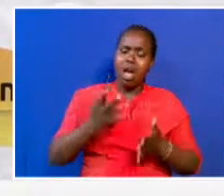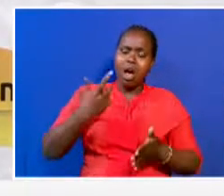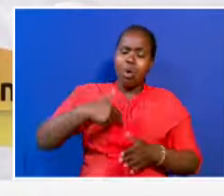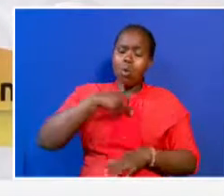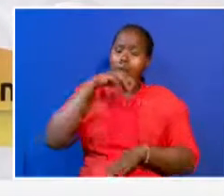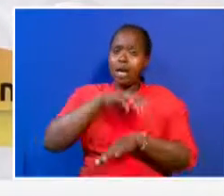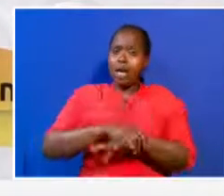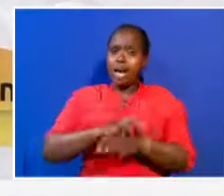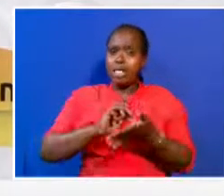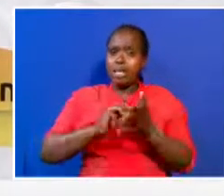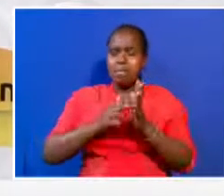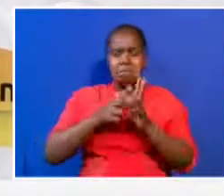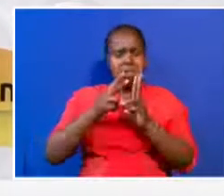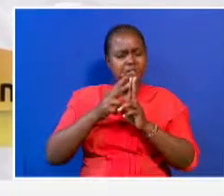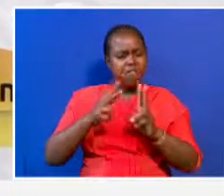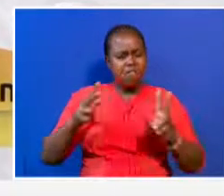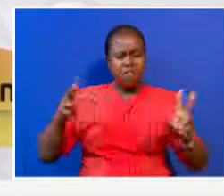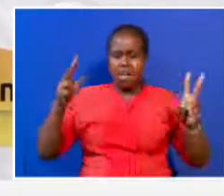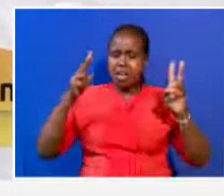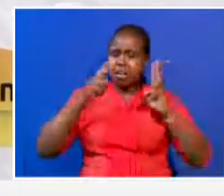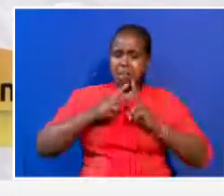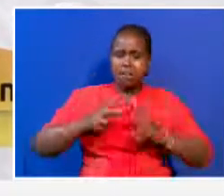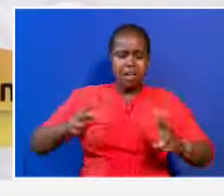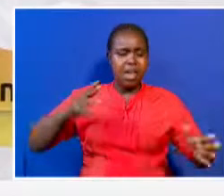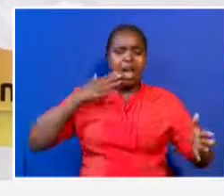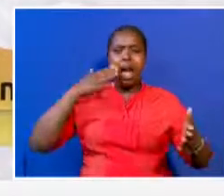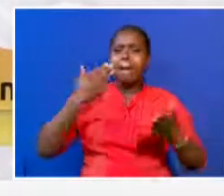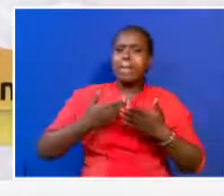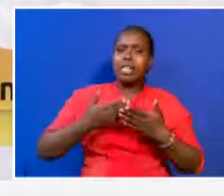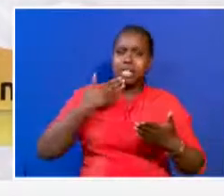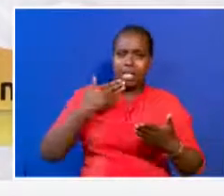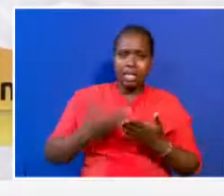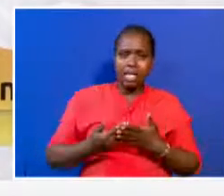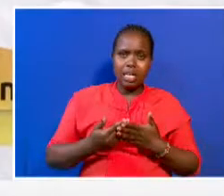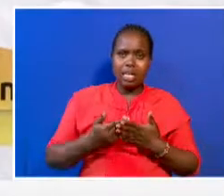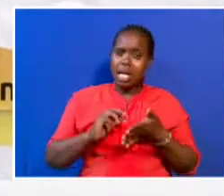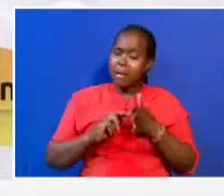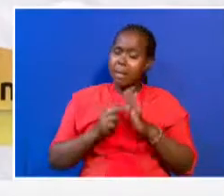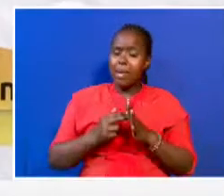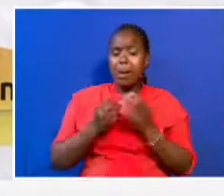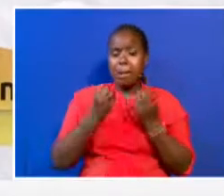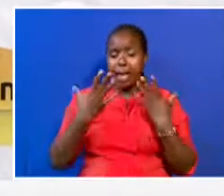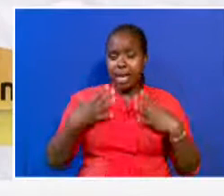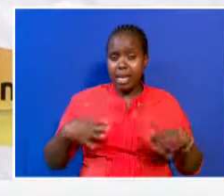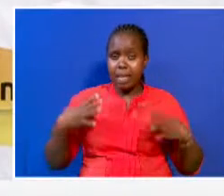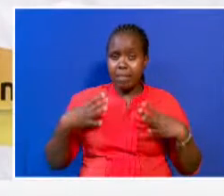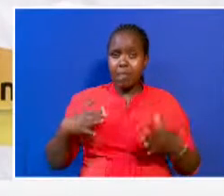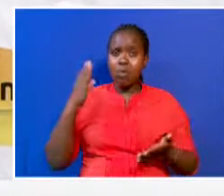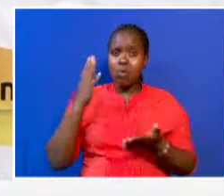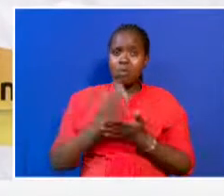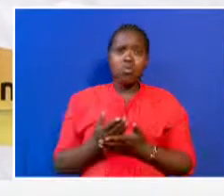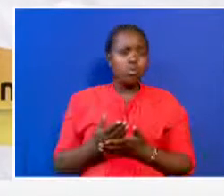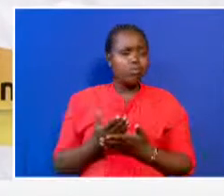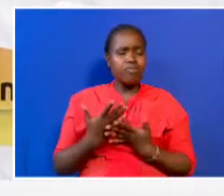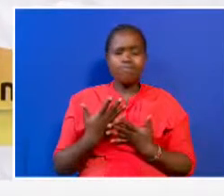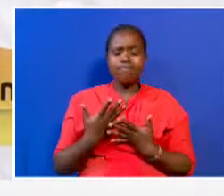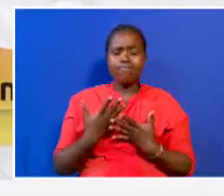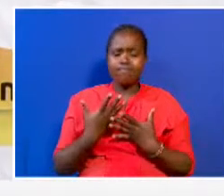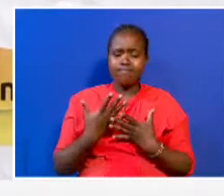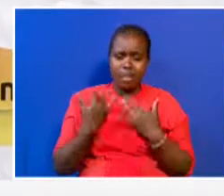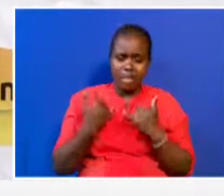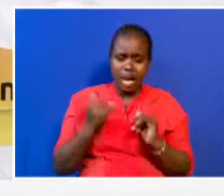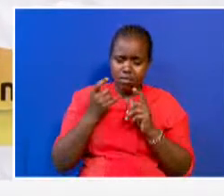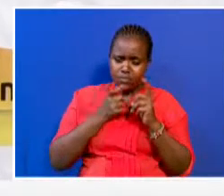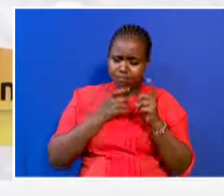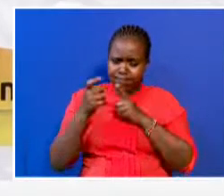get is very, very much appreciated. Understand that many people have dropped their guard in observing